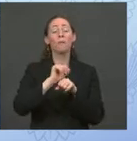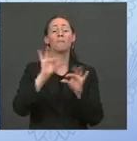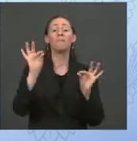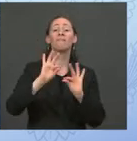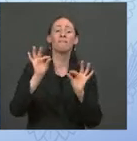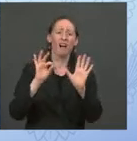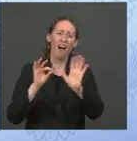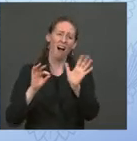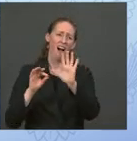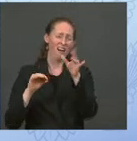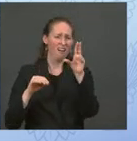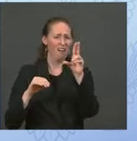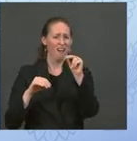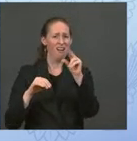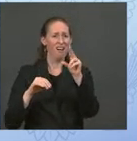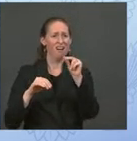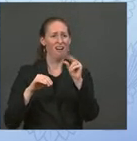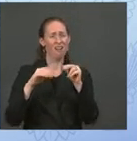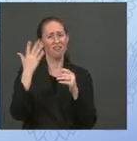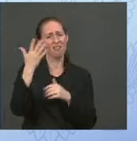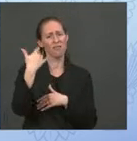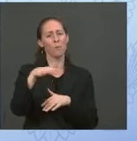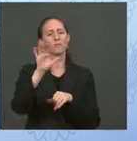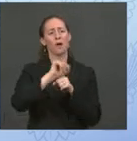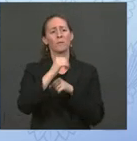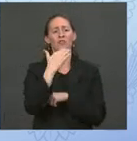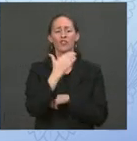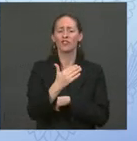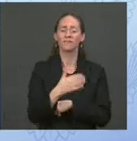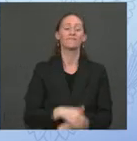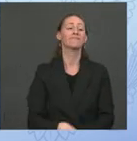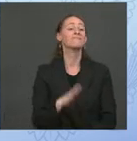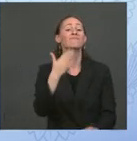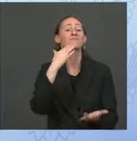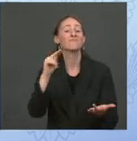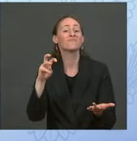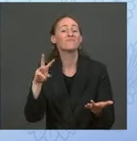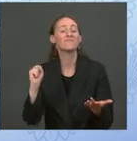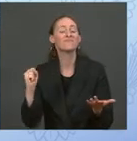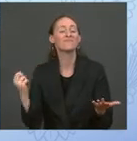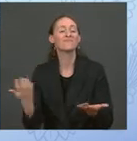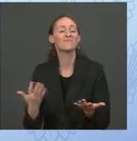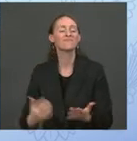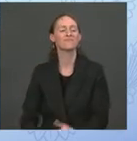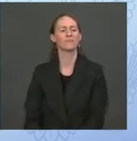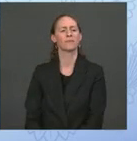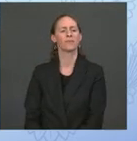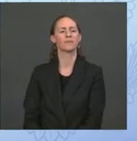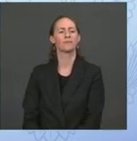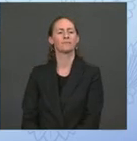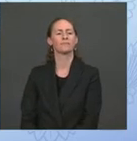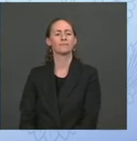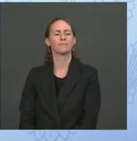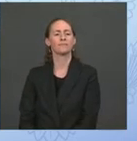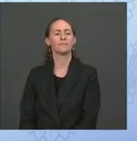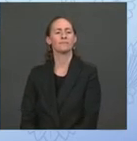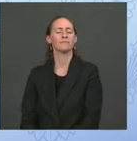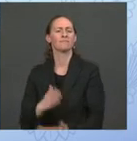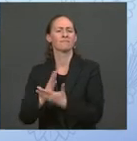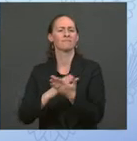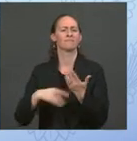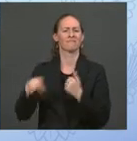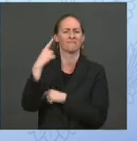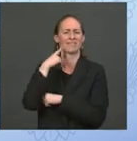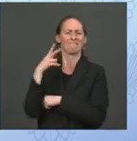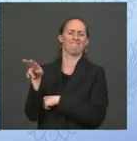what you do. The good news about y'all is you underestimate it, so you come off in a way that you don't feel